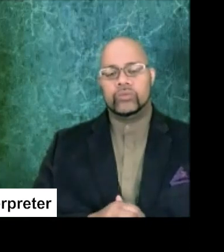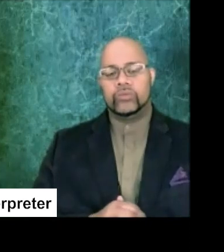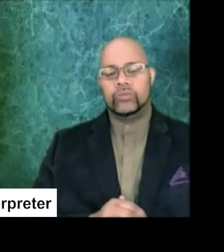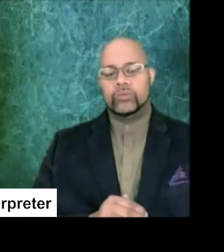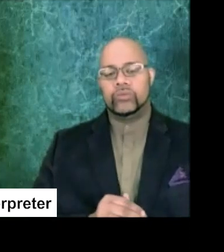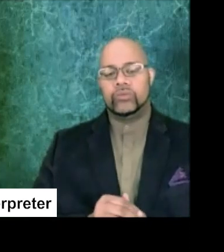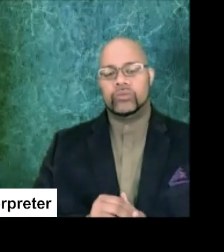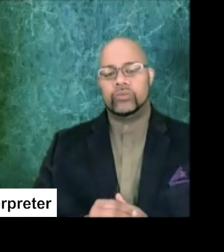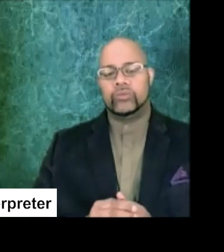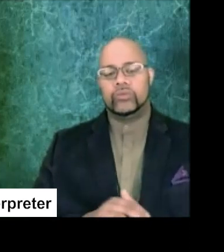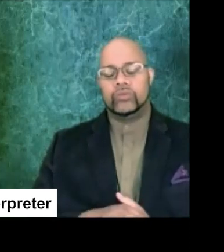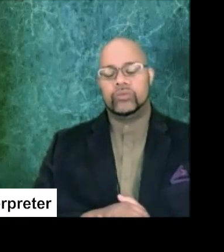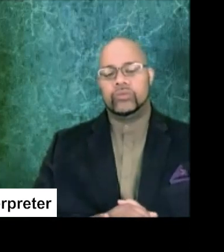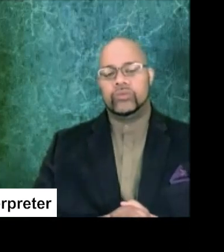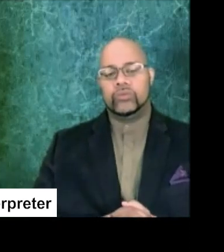it